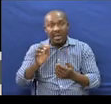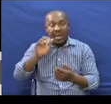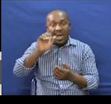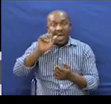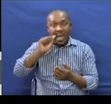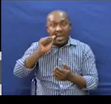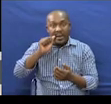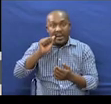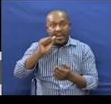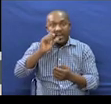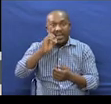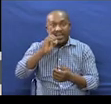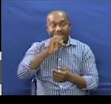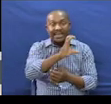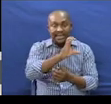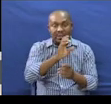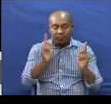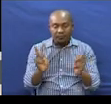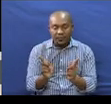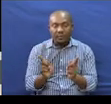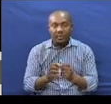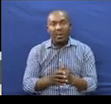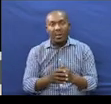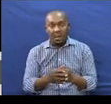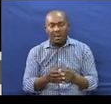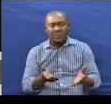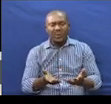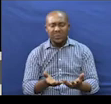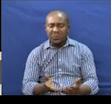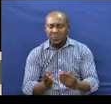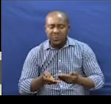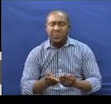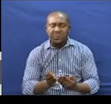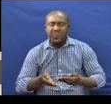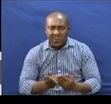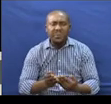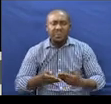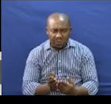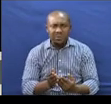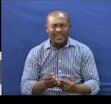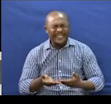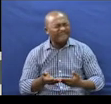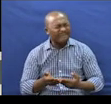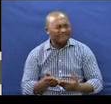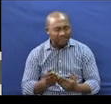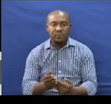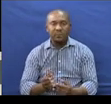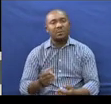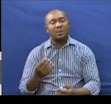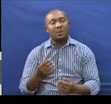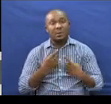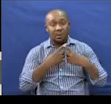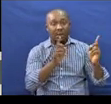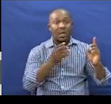Either is adoptions of those poor cultural beliefs or failure to use family planning programs,